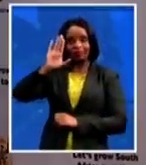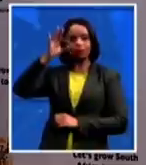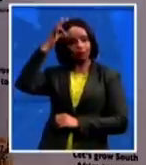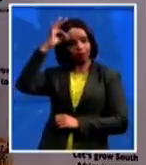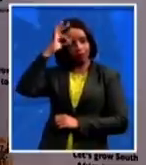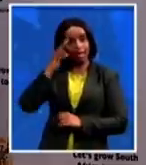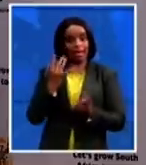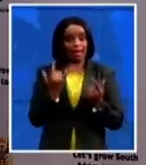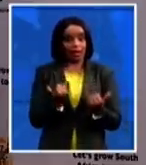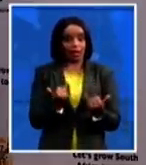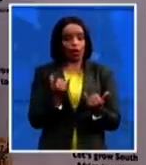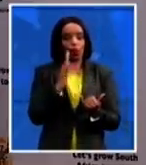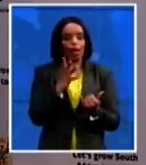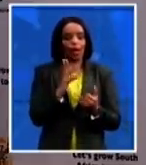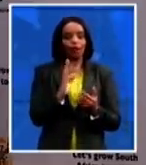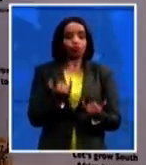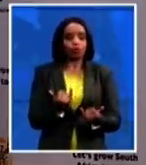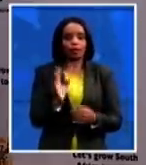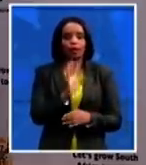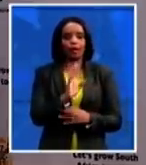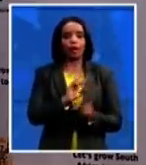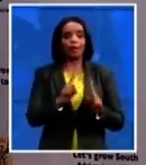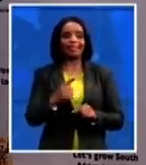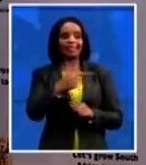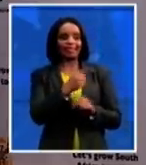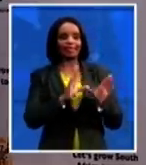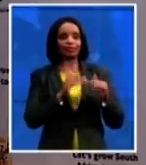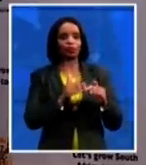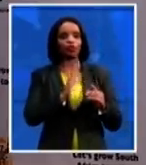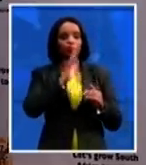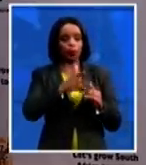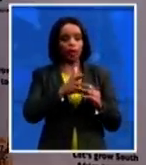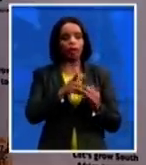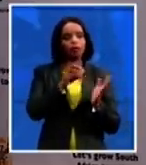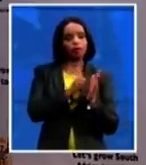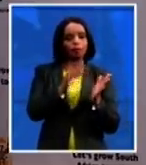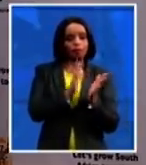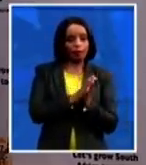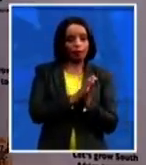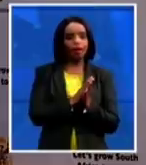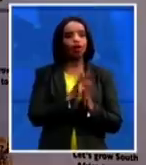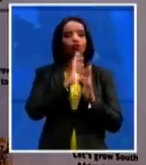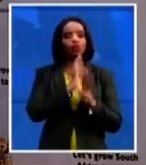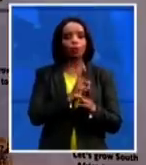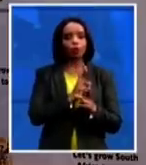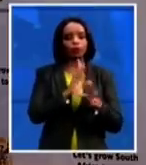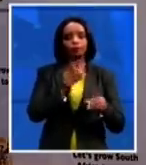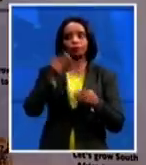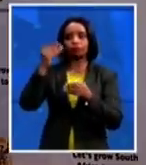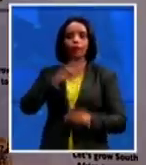Ramaphosa on Saturday, 1st January 2022. Watch the space.